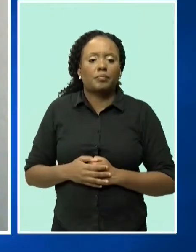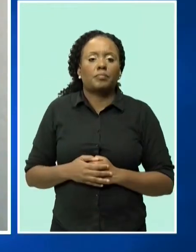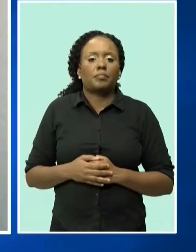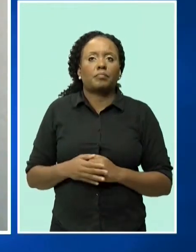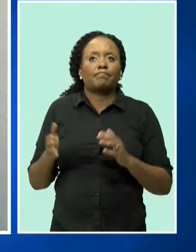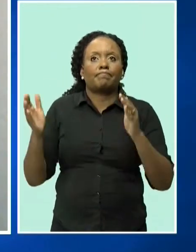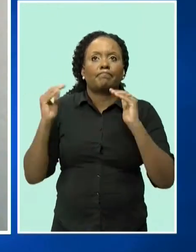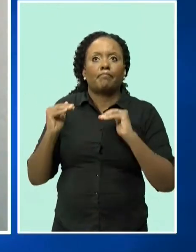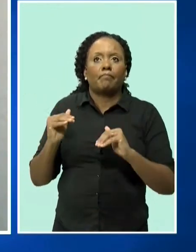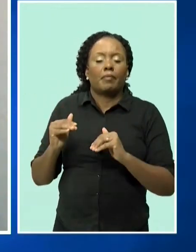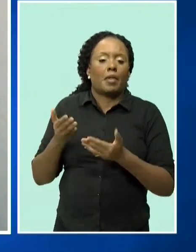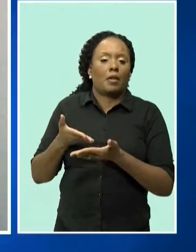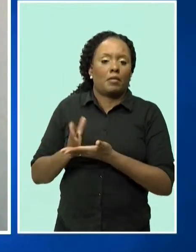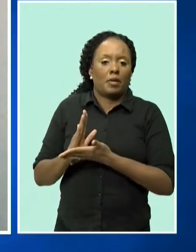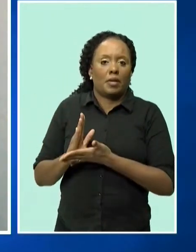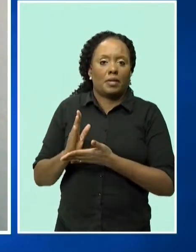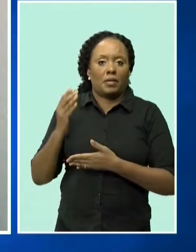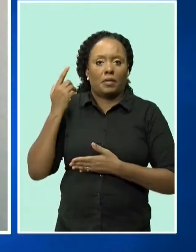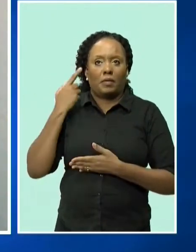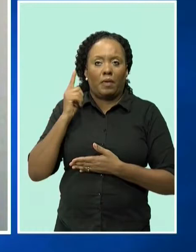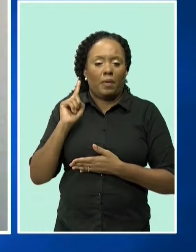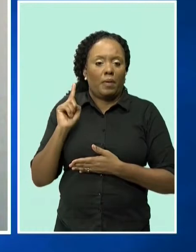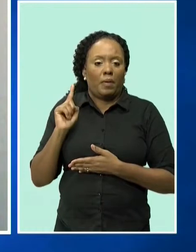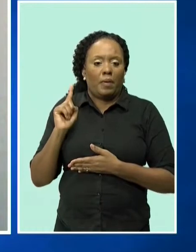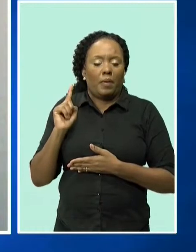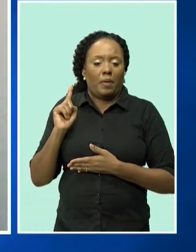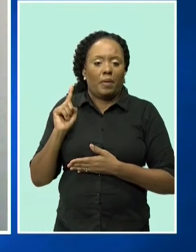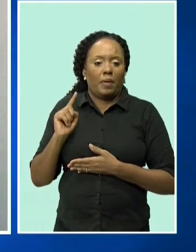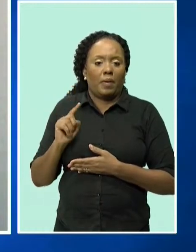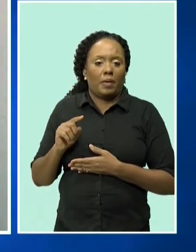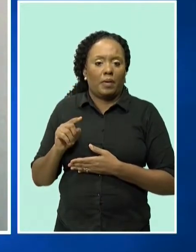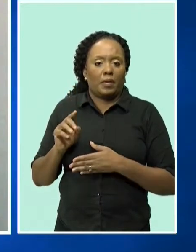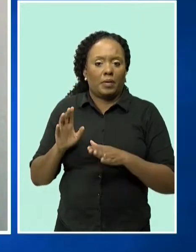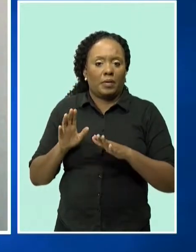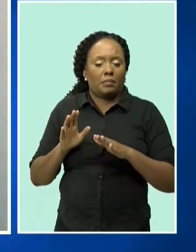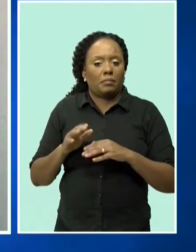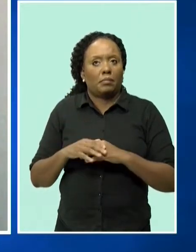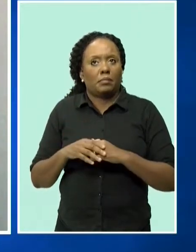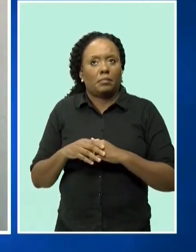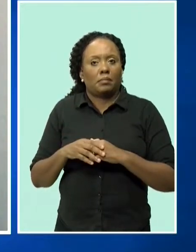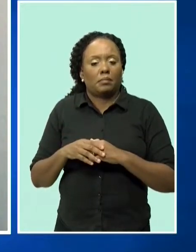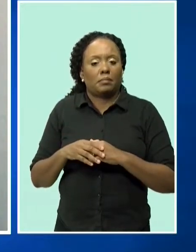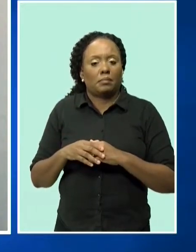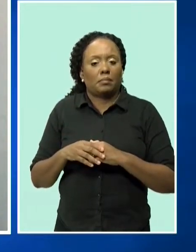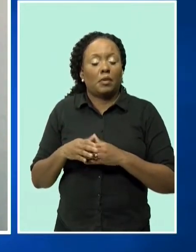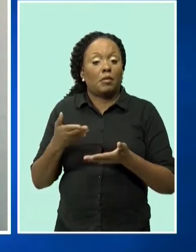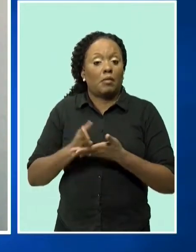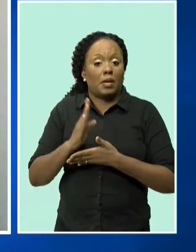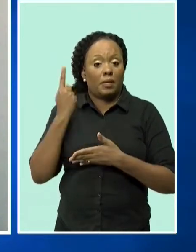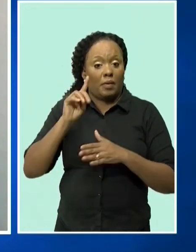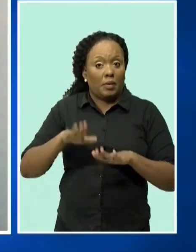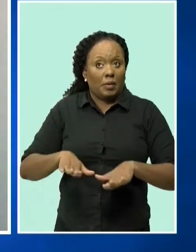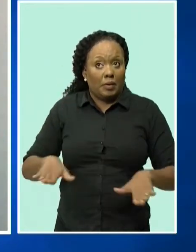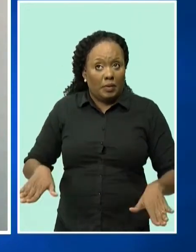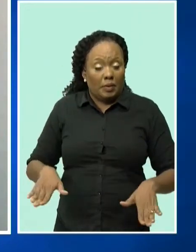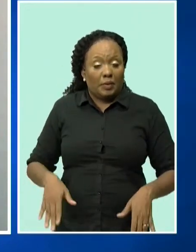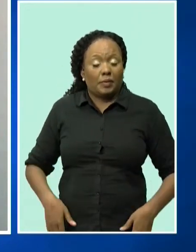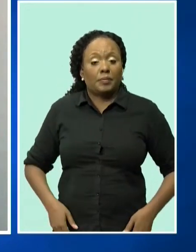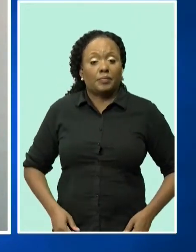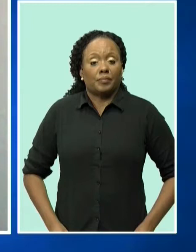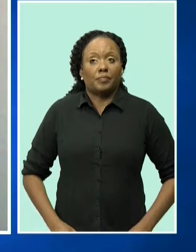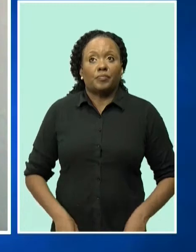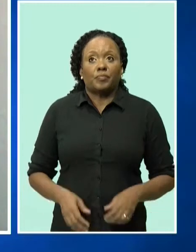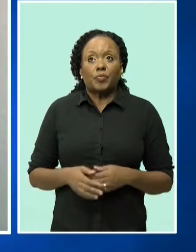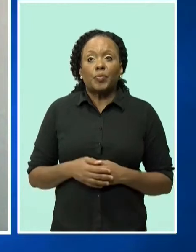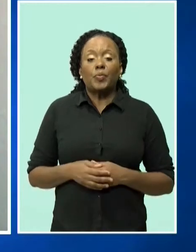rights to be provided for in terms of children to be covered in the Constitution,